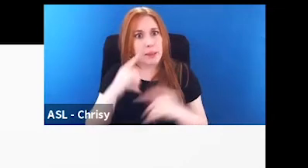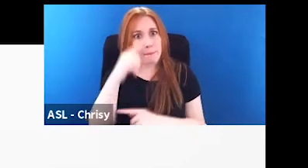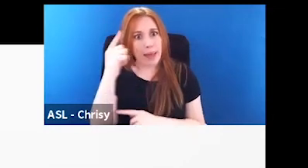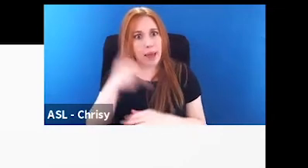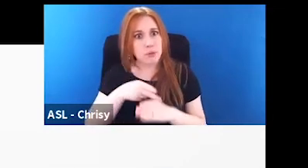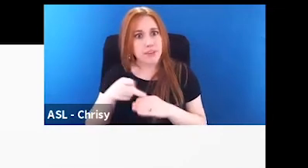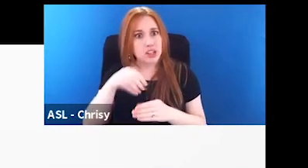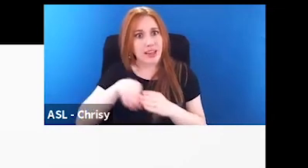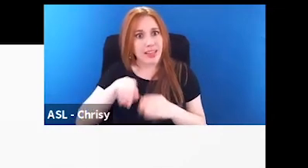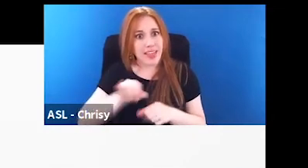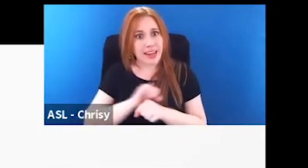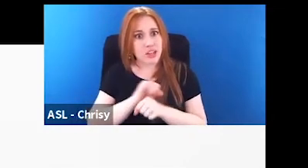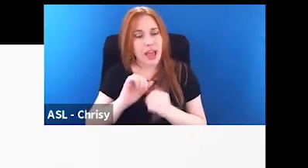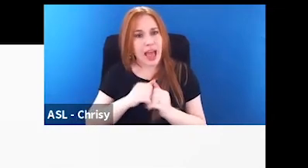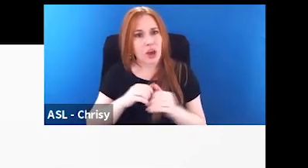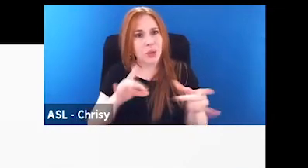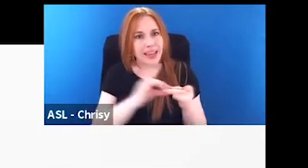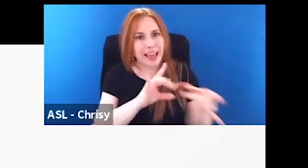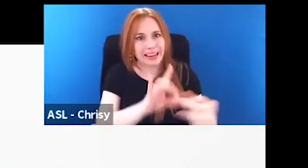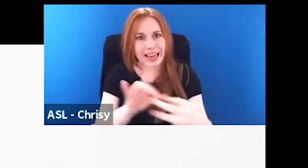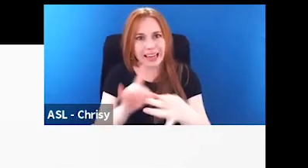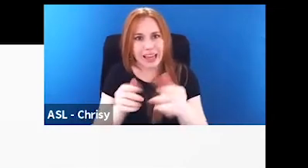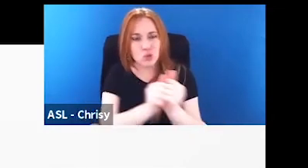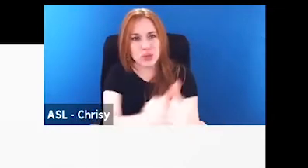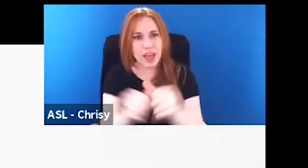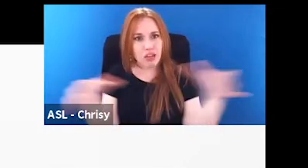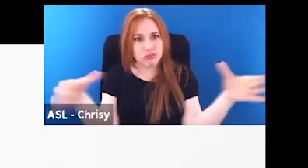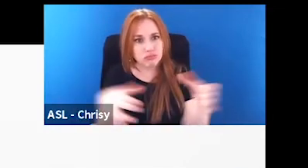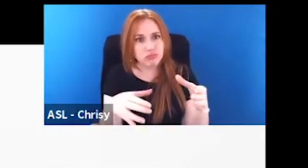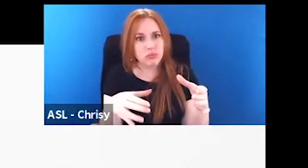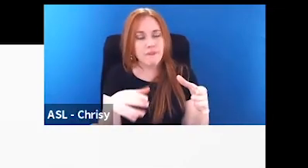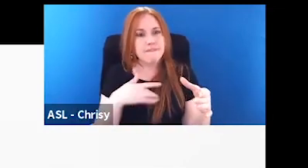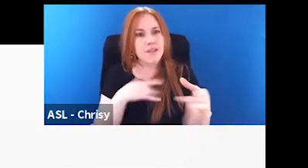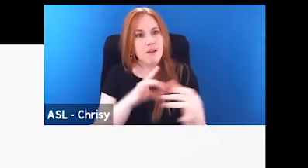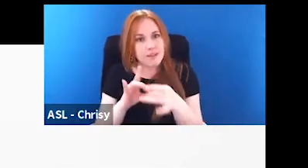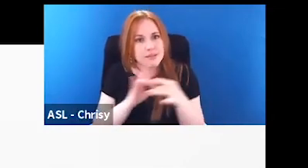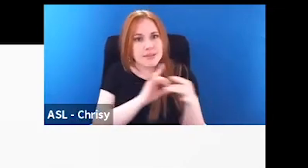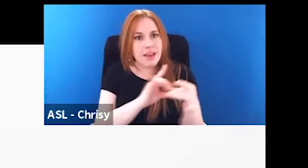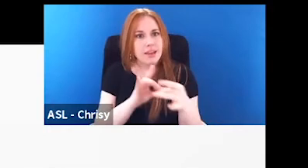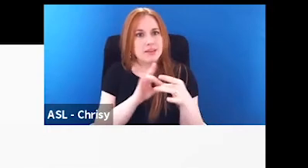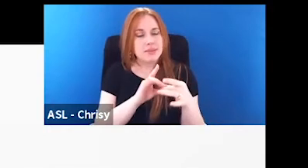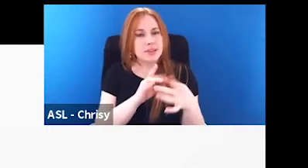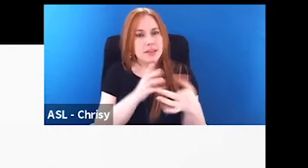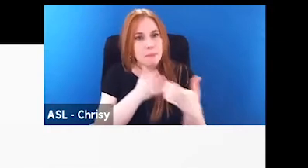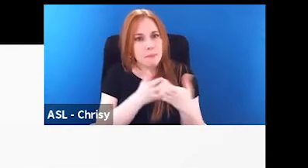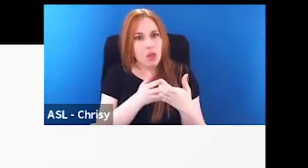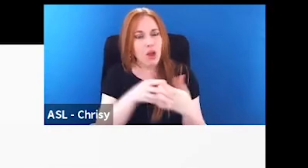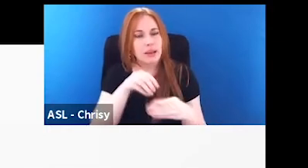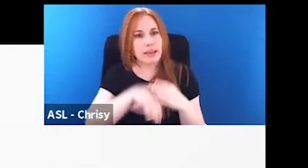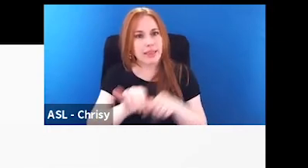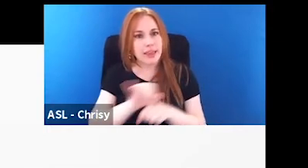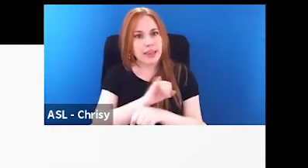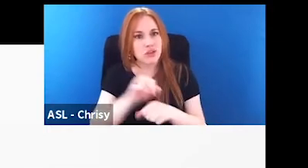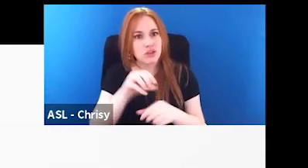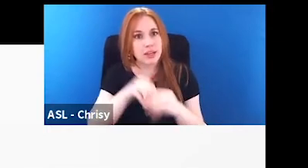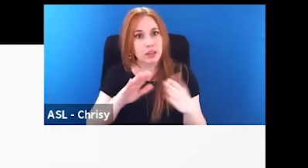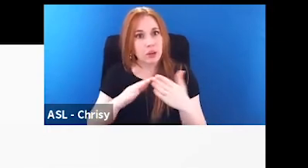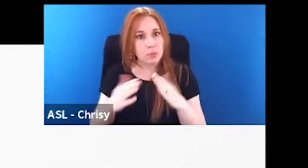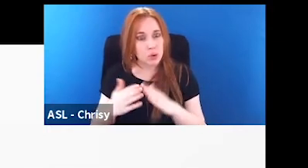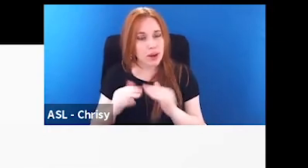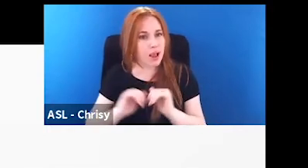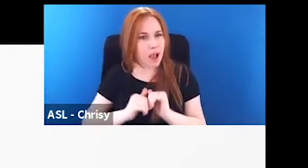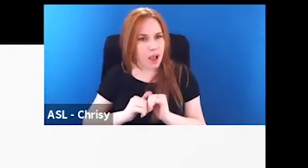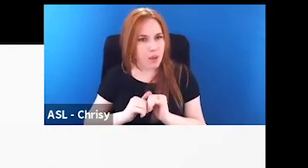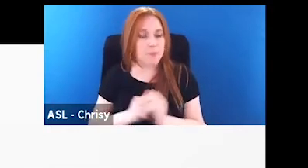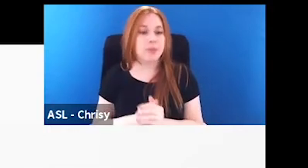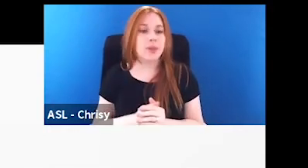this industry. How do we connect them together so they have that sense of connectedness and belongingness within the industry and within our community? And then